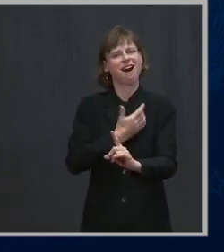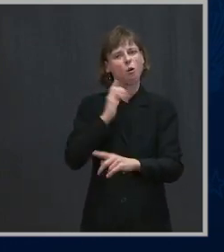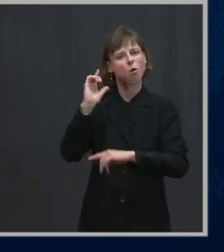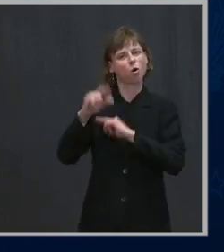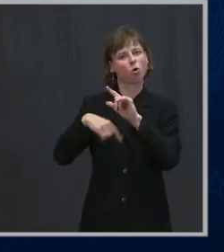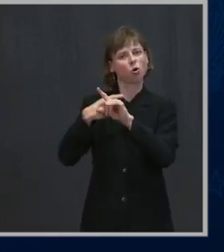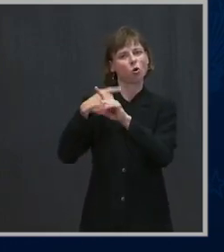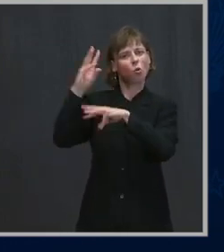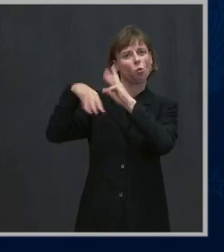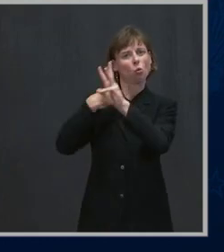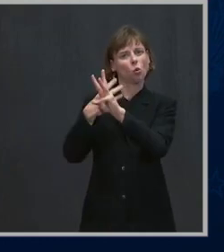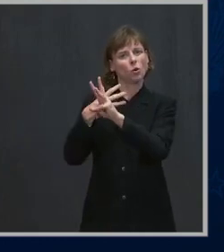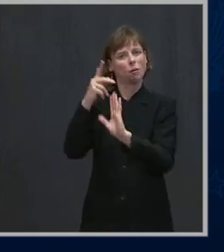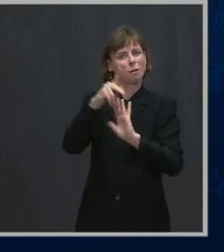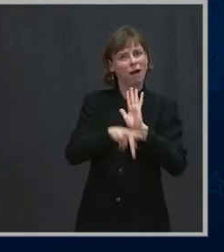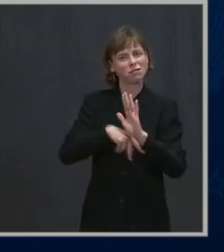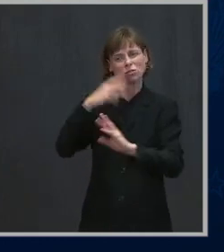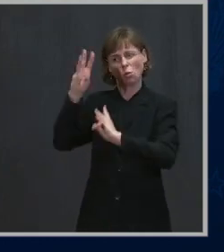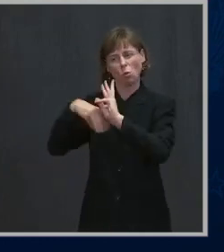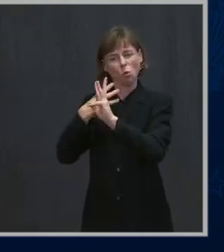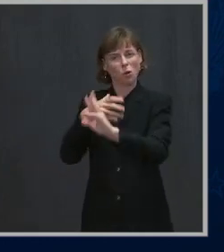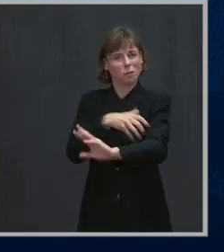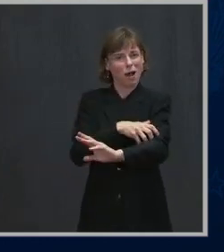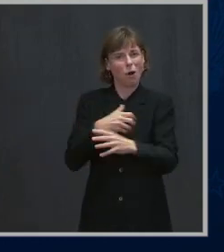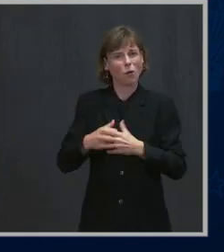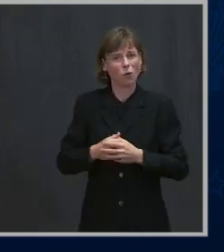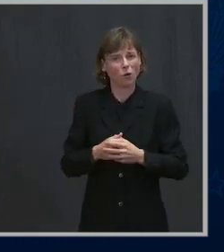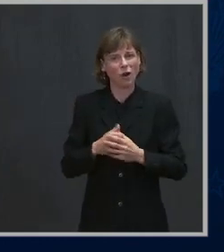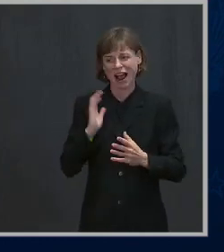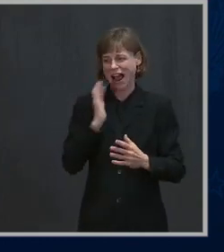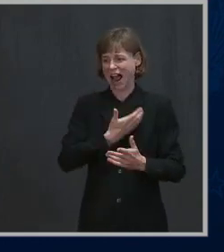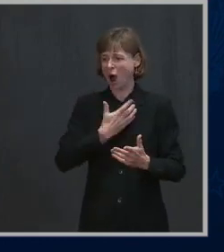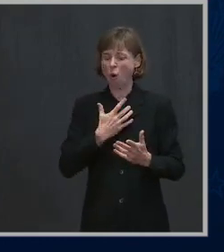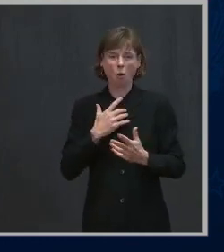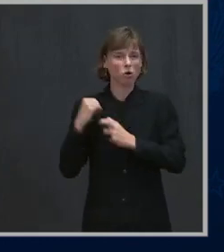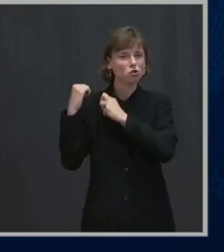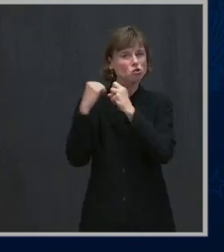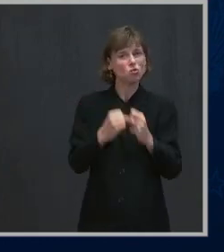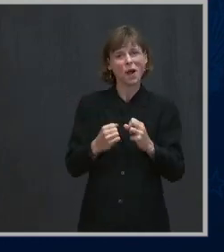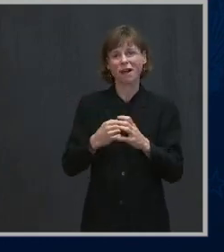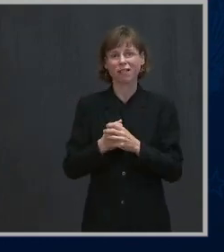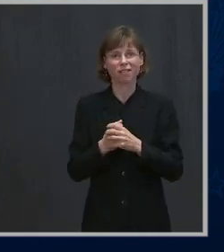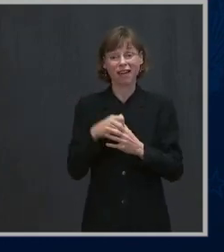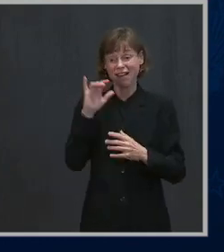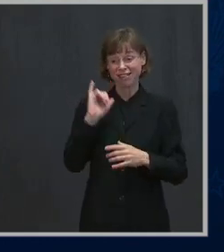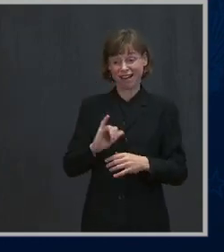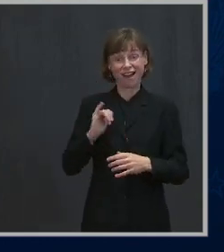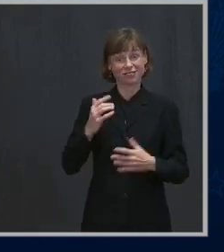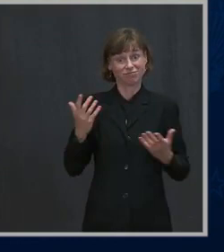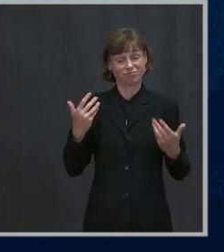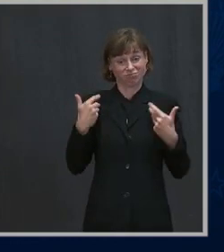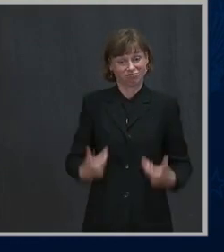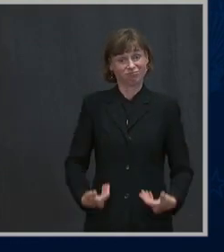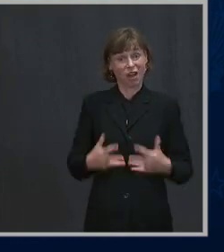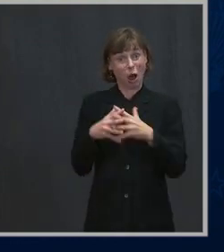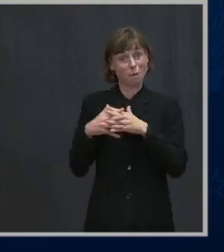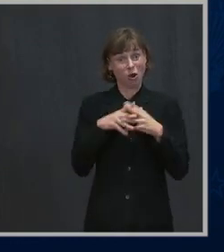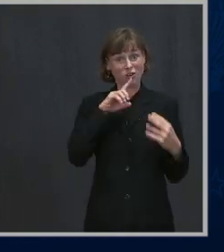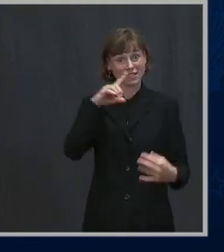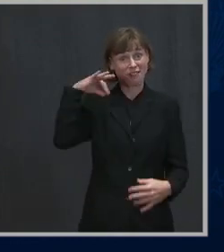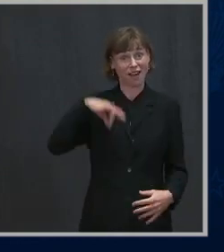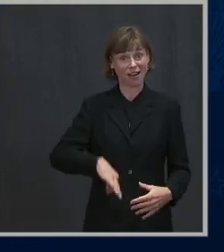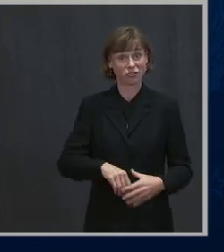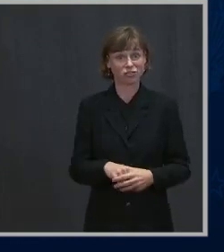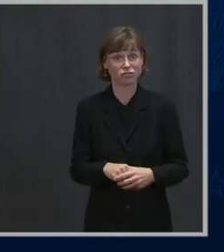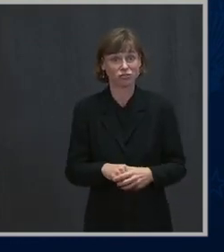that's our inexhaustible source of strength that's america's abiding advantage though